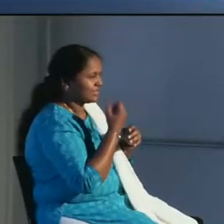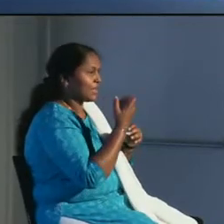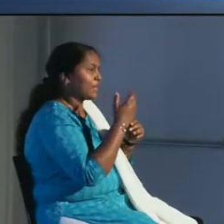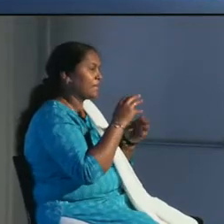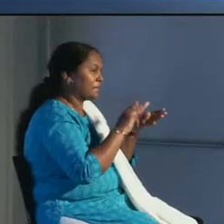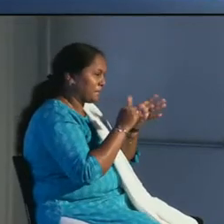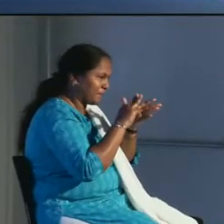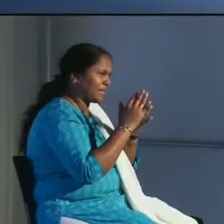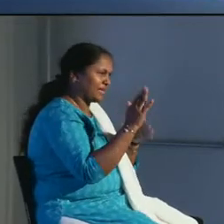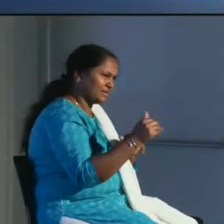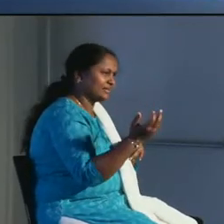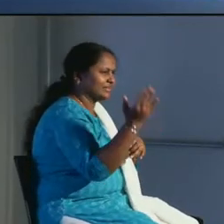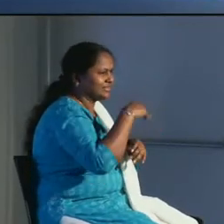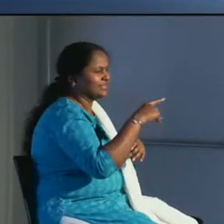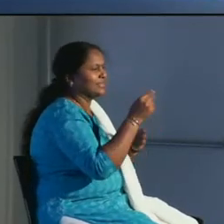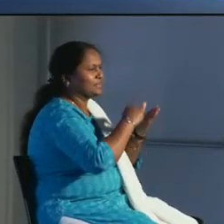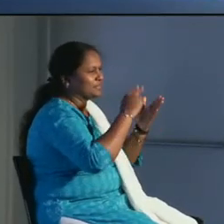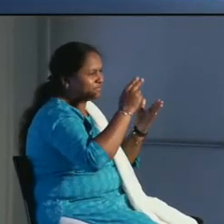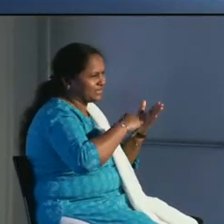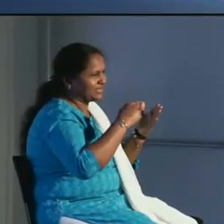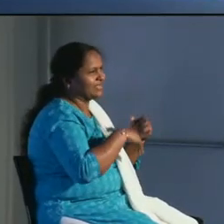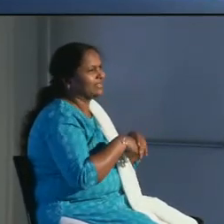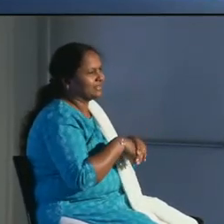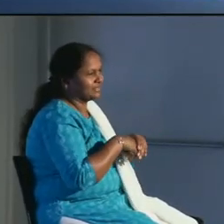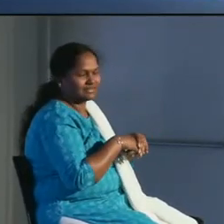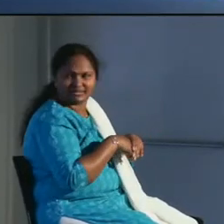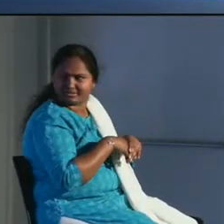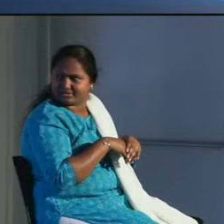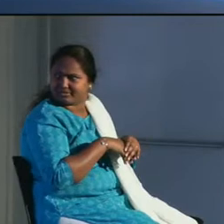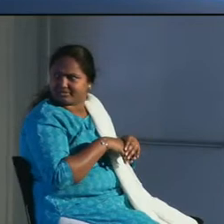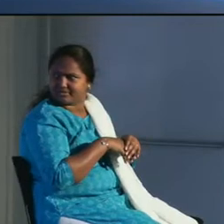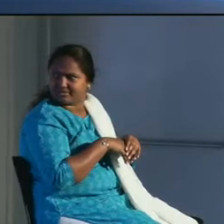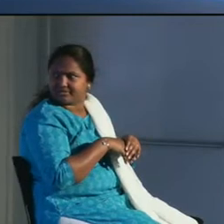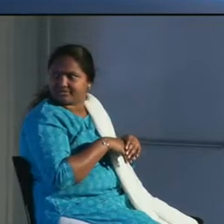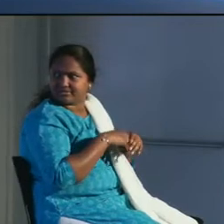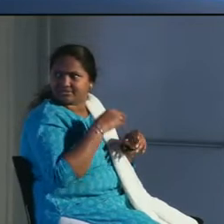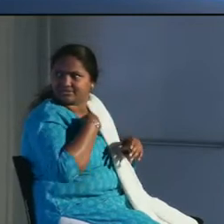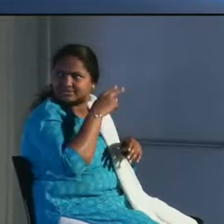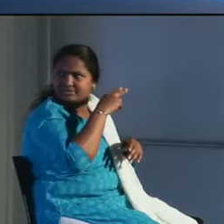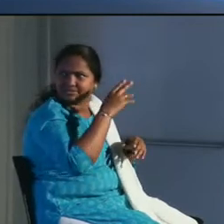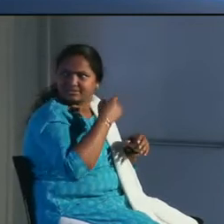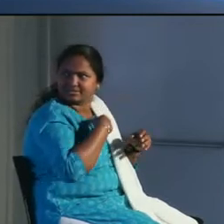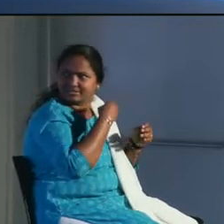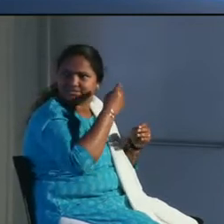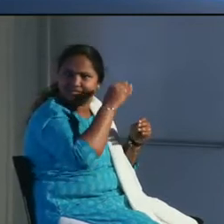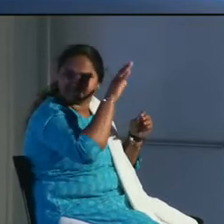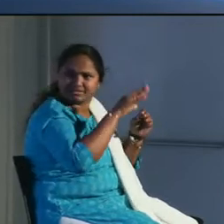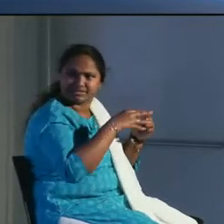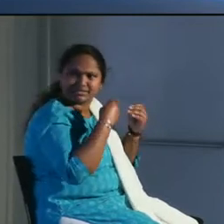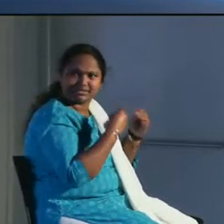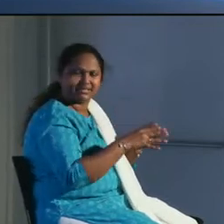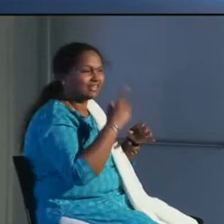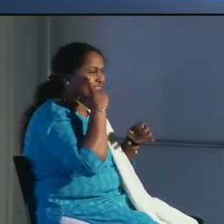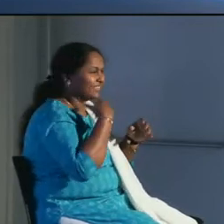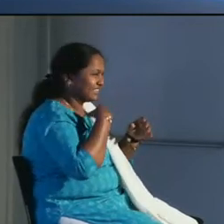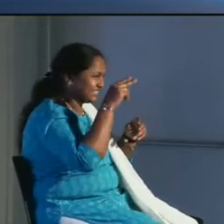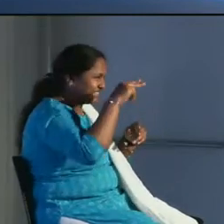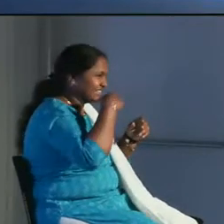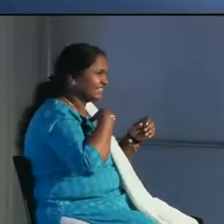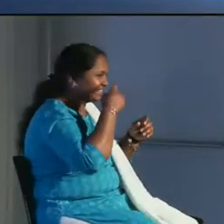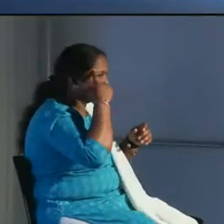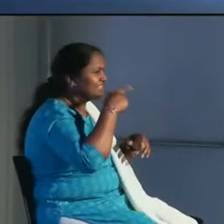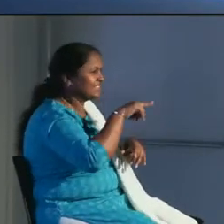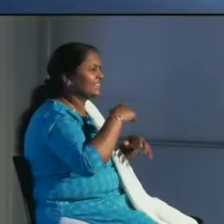come and paint what you want, you know. While painting this, I left those hand palm prints because I thought they were